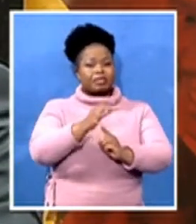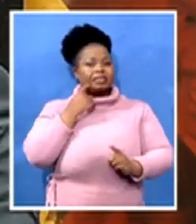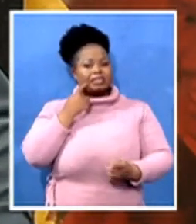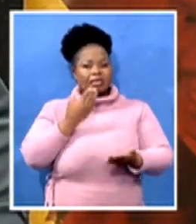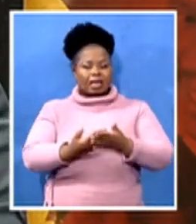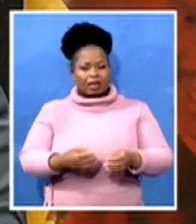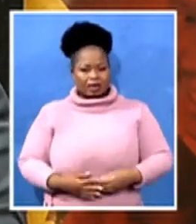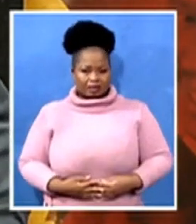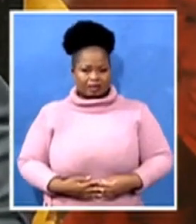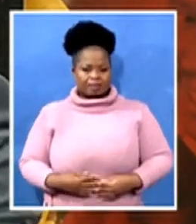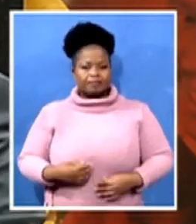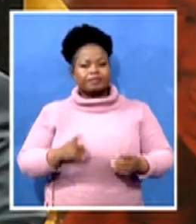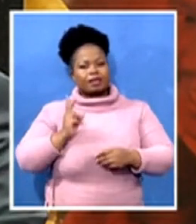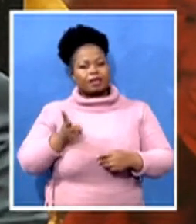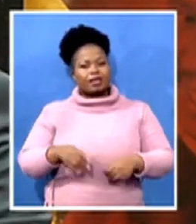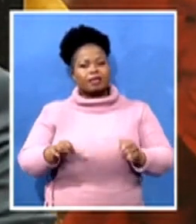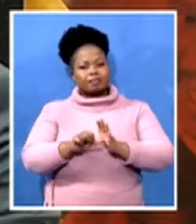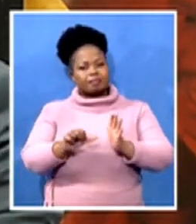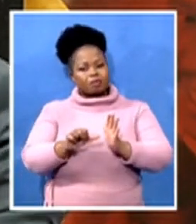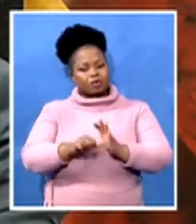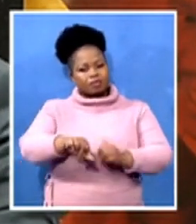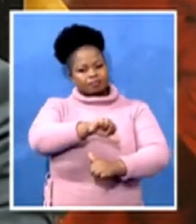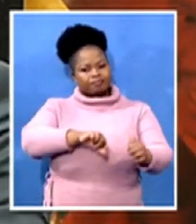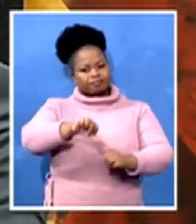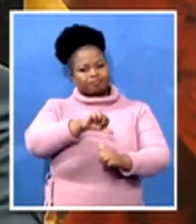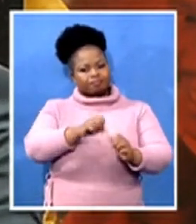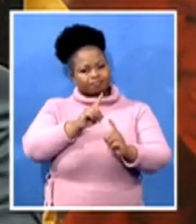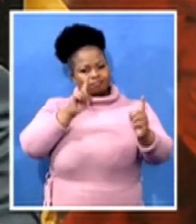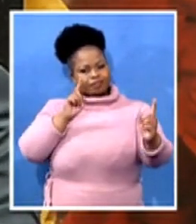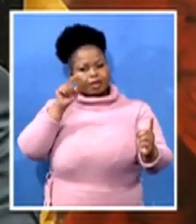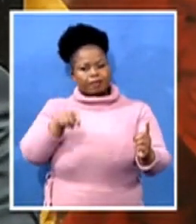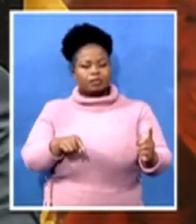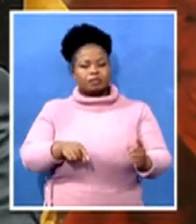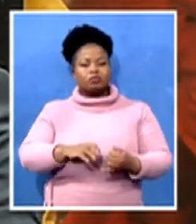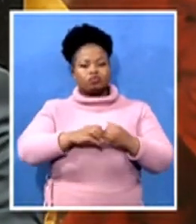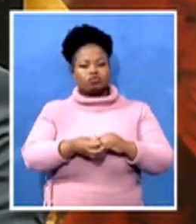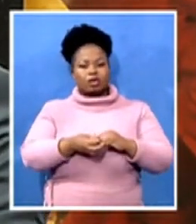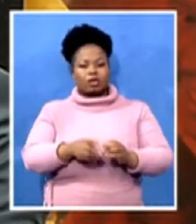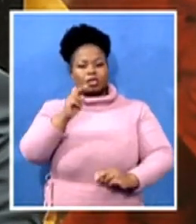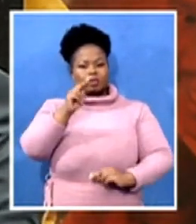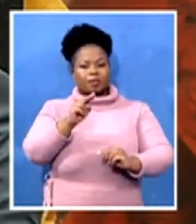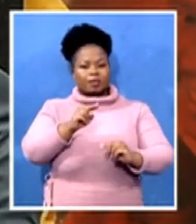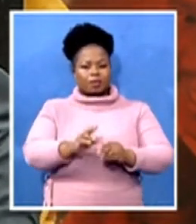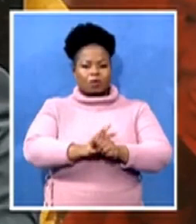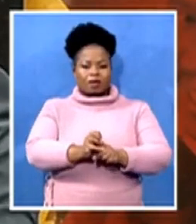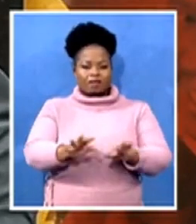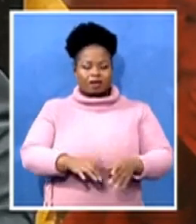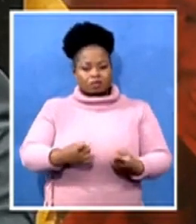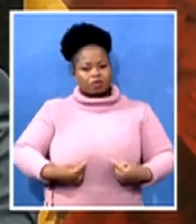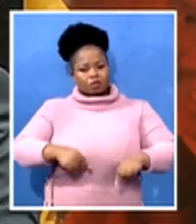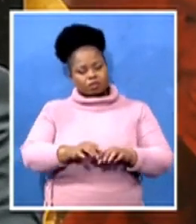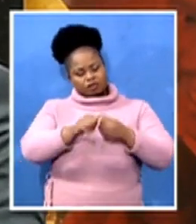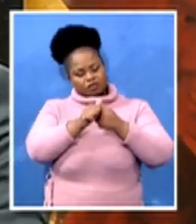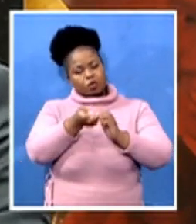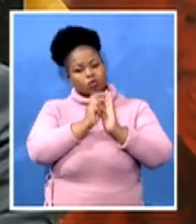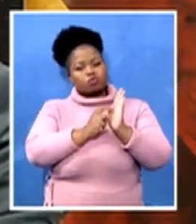in the fight against COVID-19. Every one of us must abide by the regulations that have been published by government and